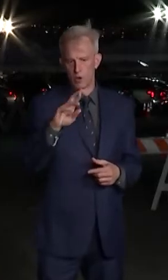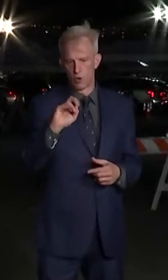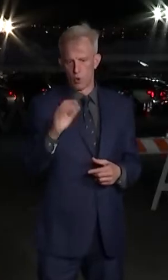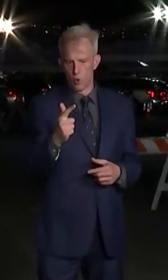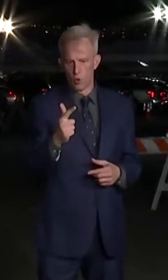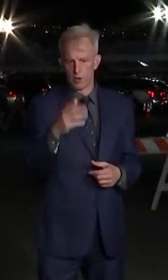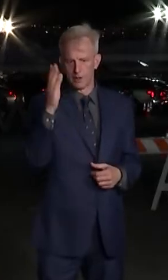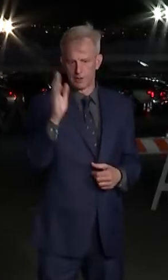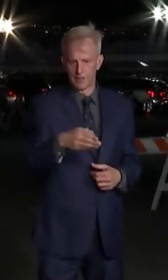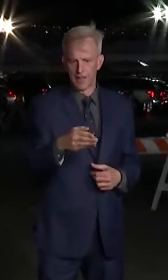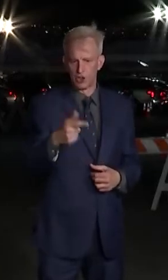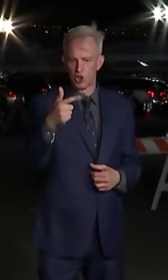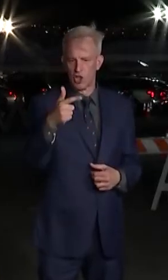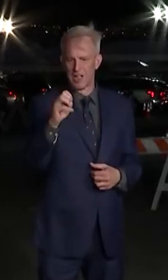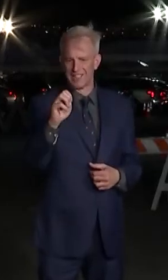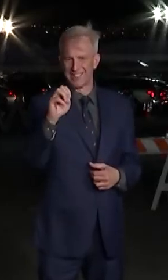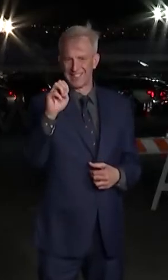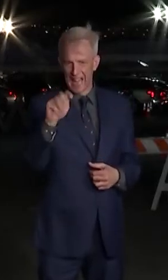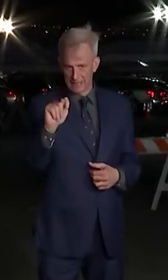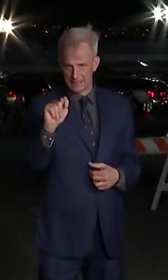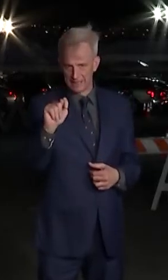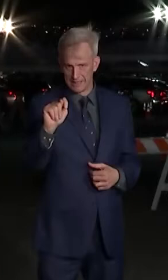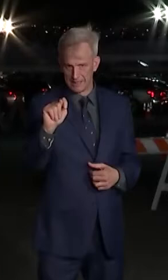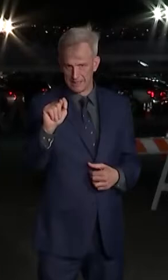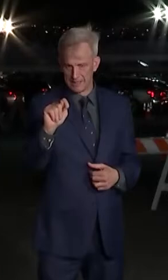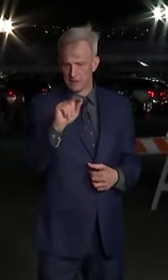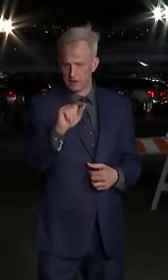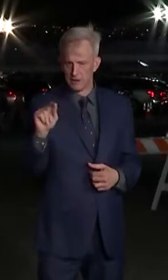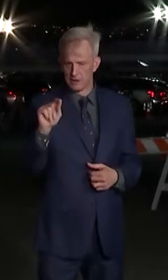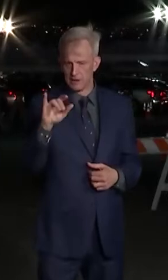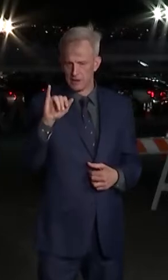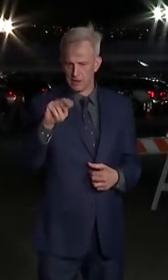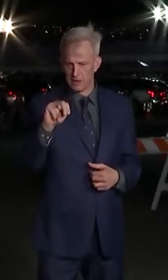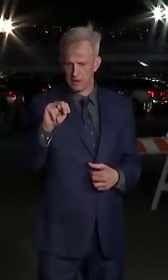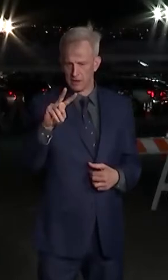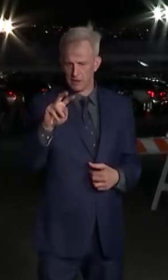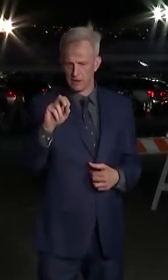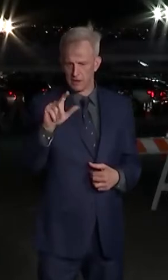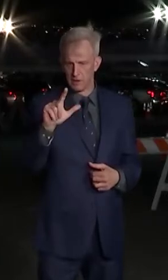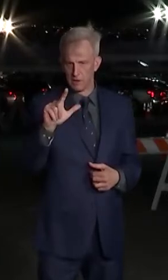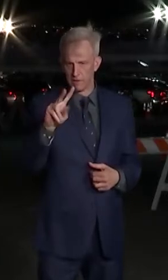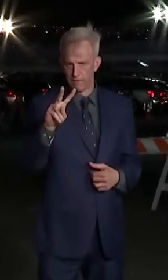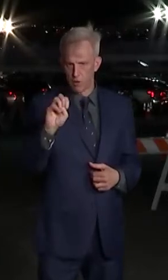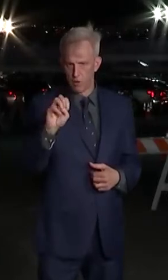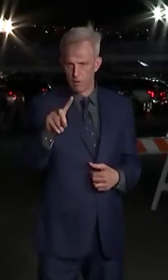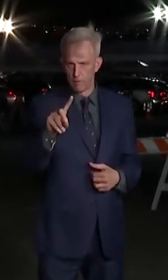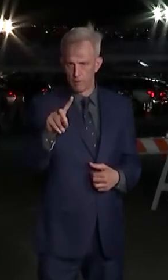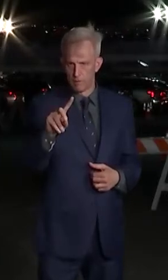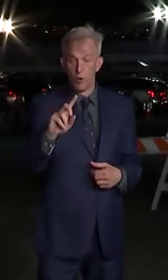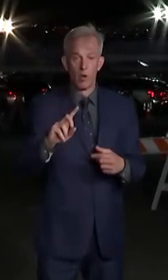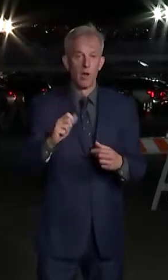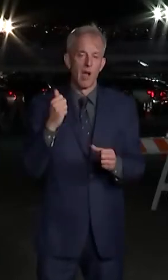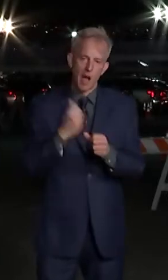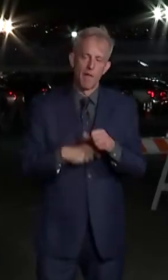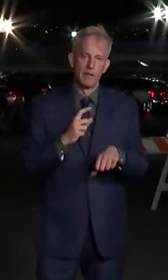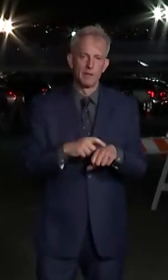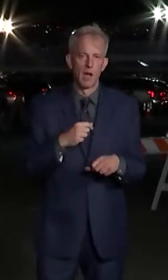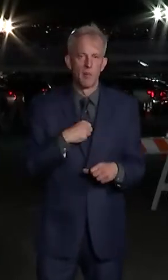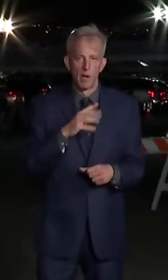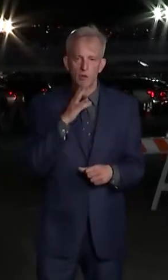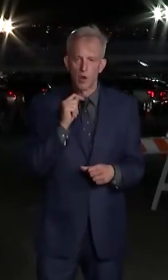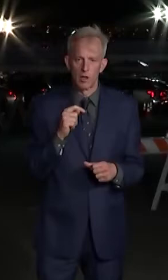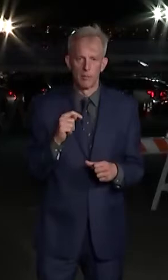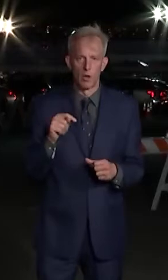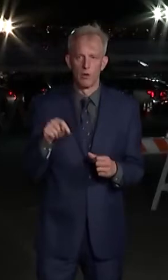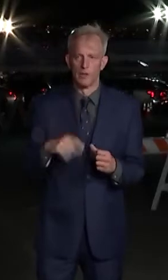www.cityview.org/get-involved. And you can always donate there. Every time I say that, that critical work goes straight into folks who are here giving